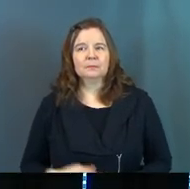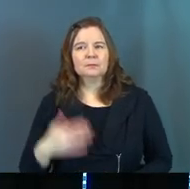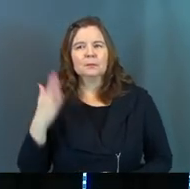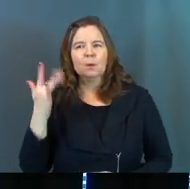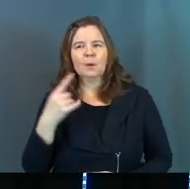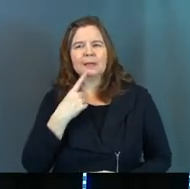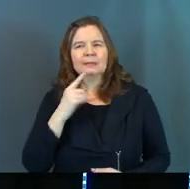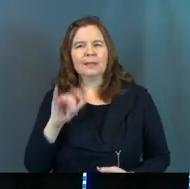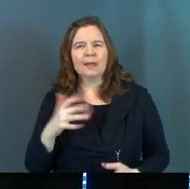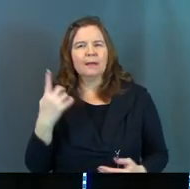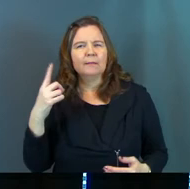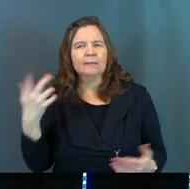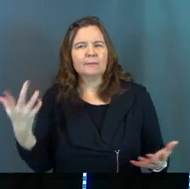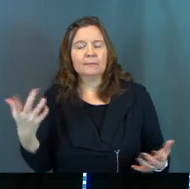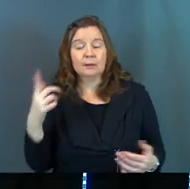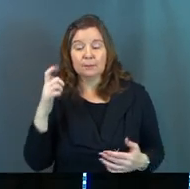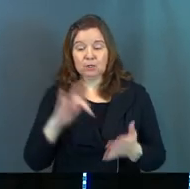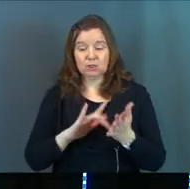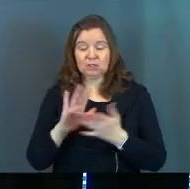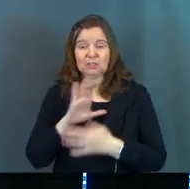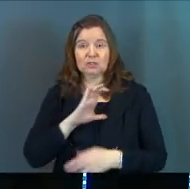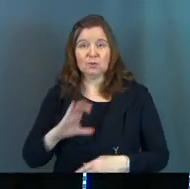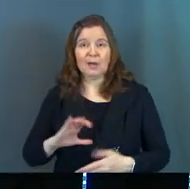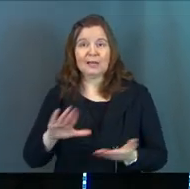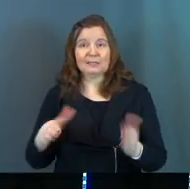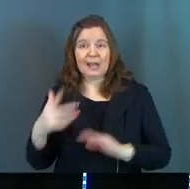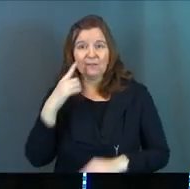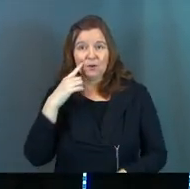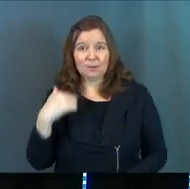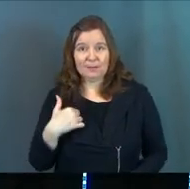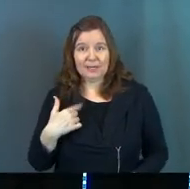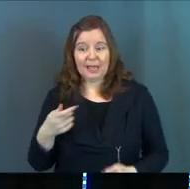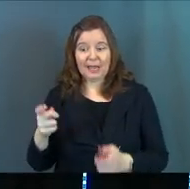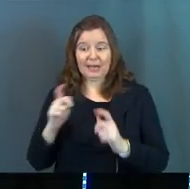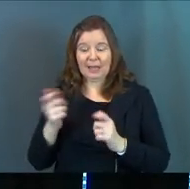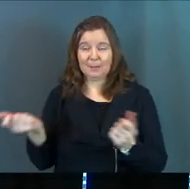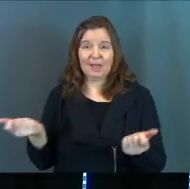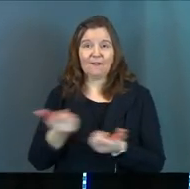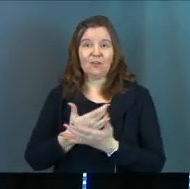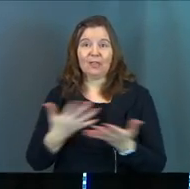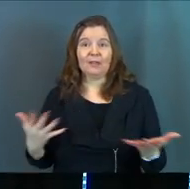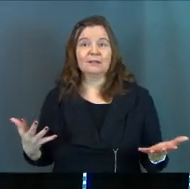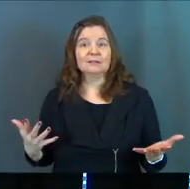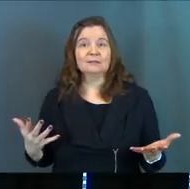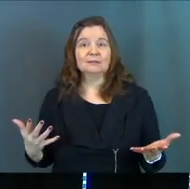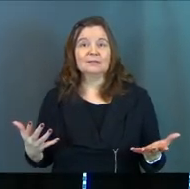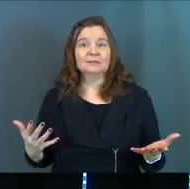Why say all that? Because Jesus Christ died for me and he gave me everything.